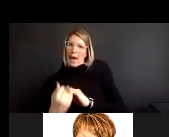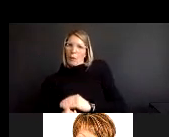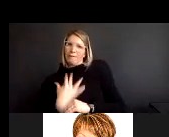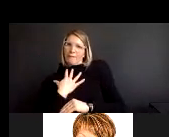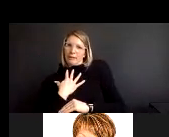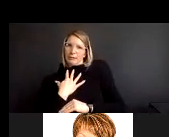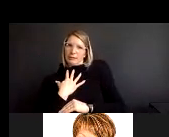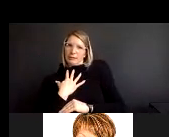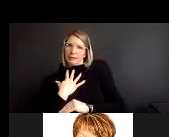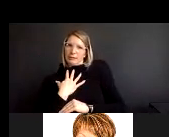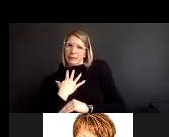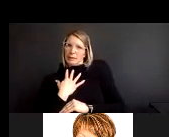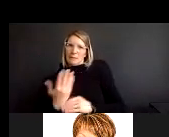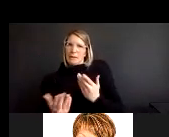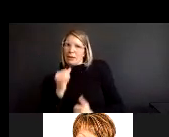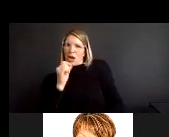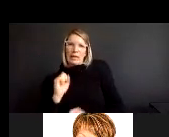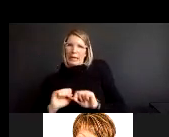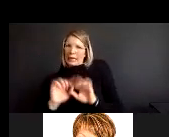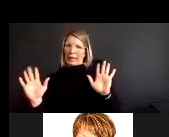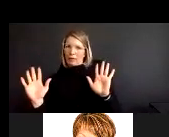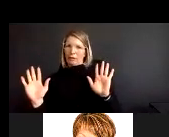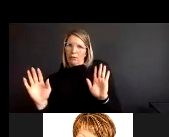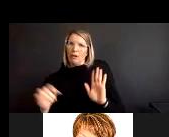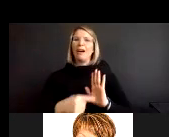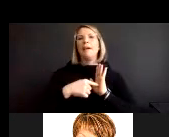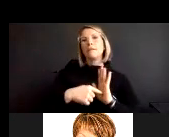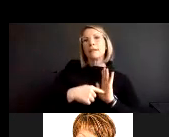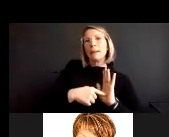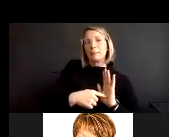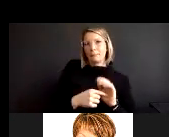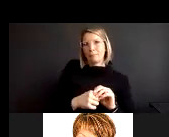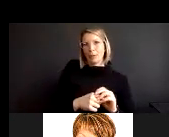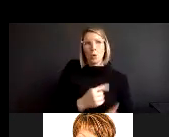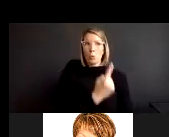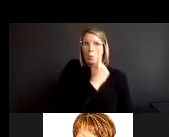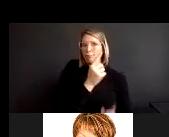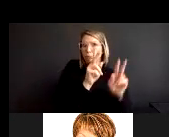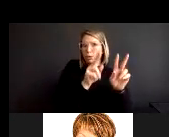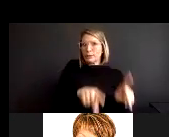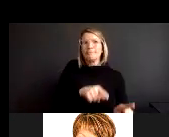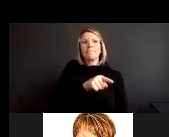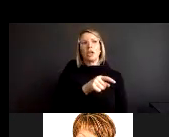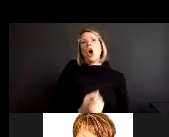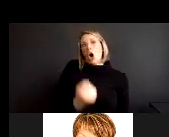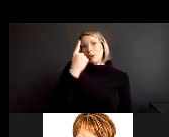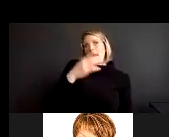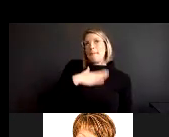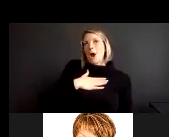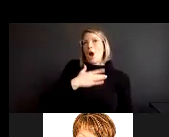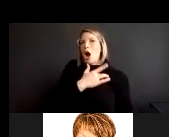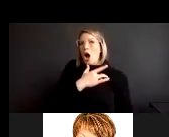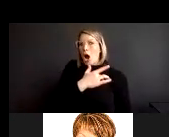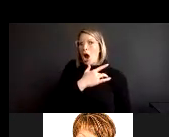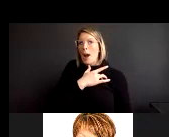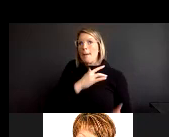personally. So for example, we may have an adult who says, you know, I understand that with my heart medication, you should not